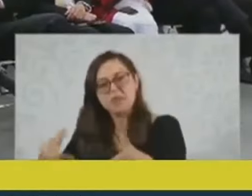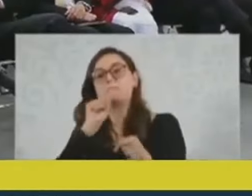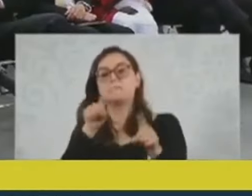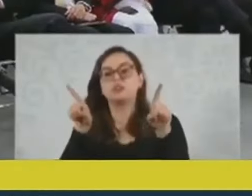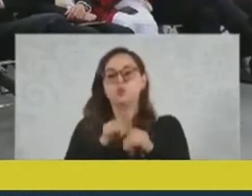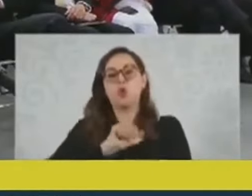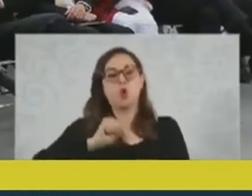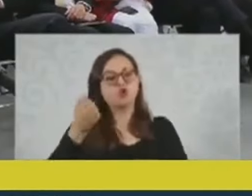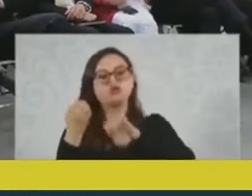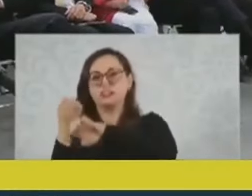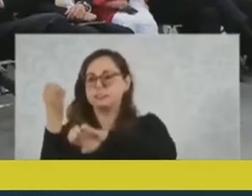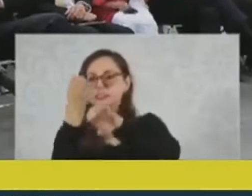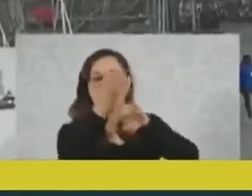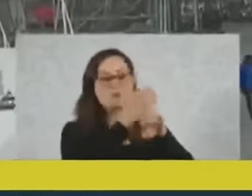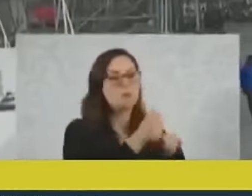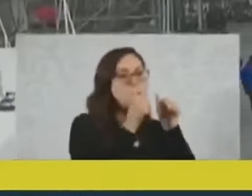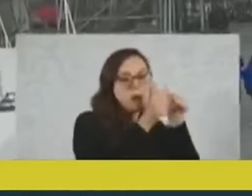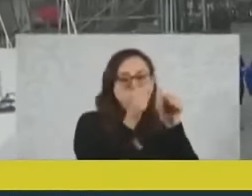ways, and